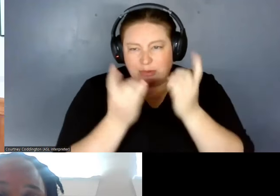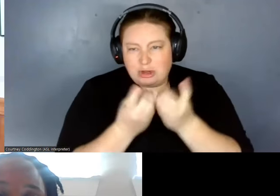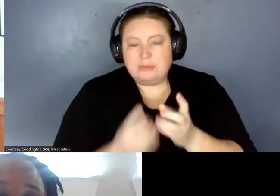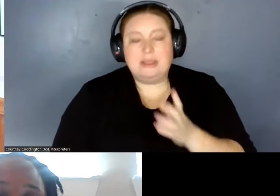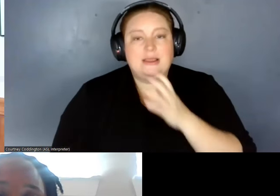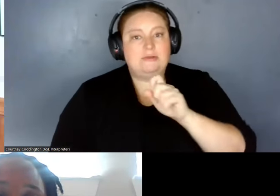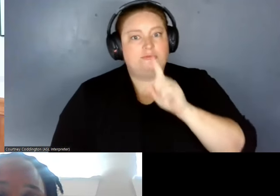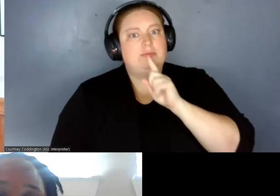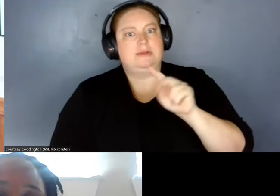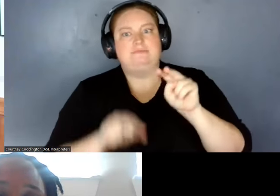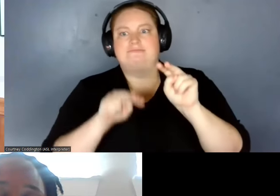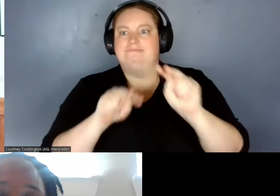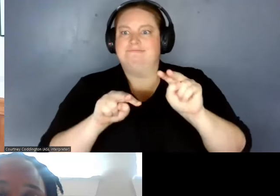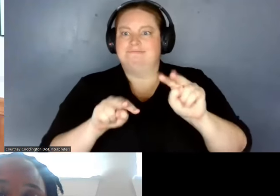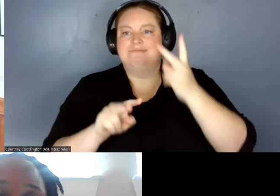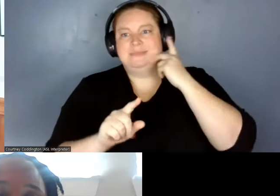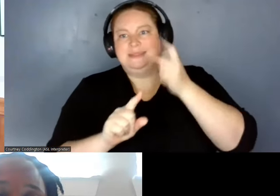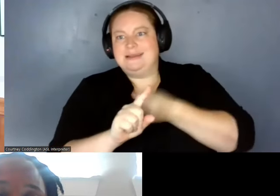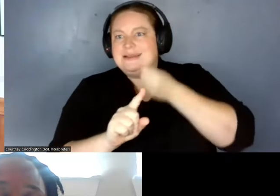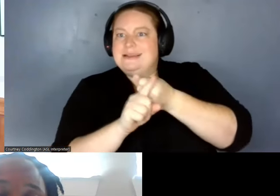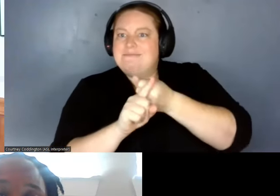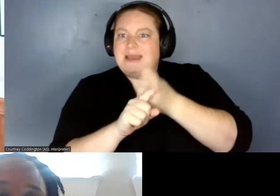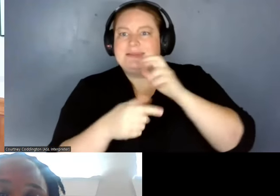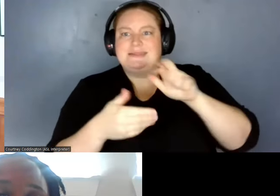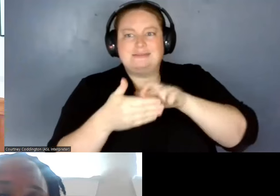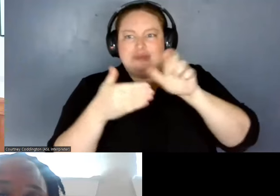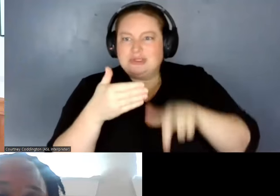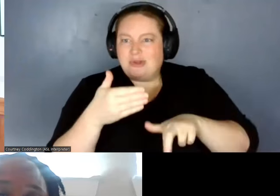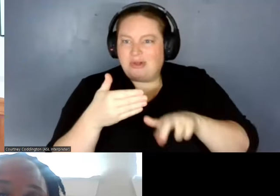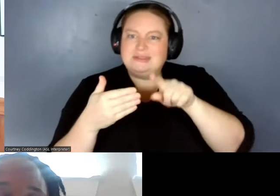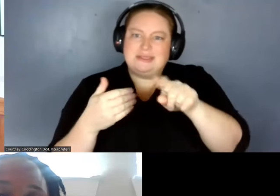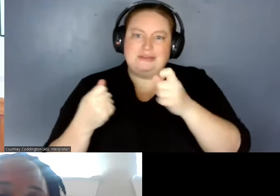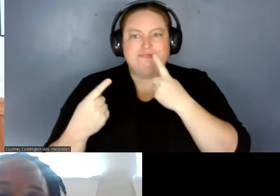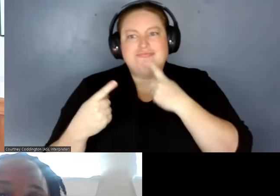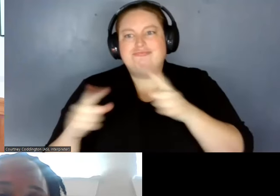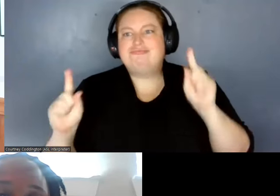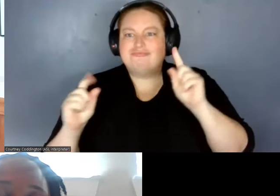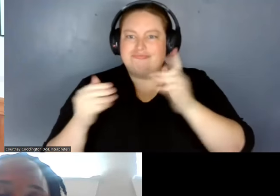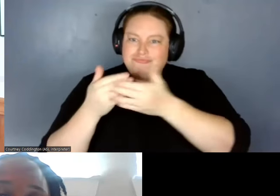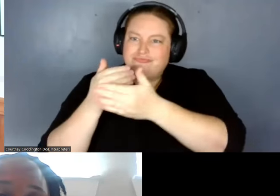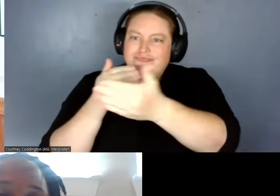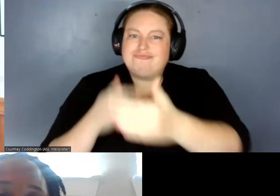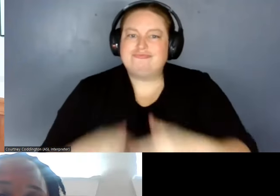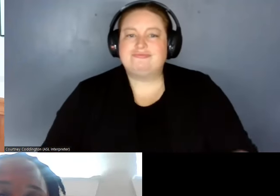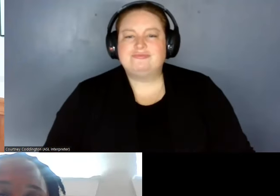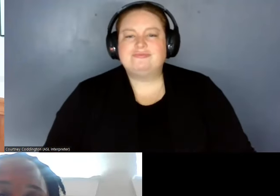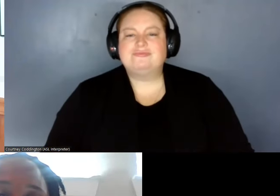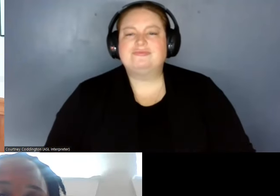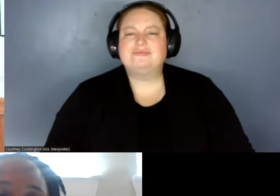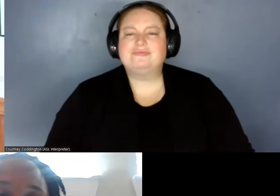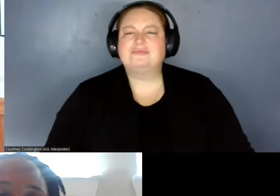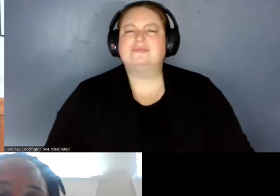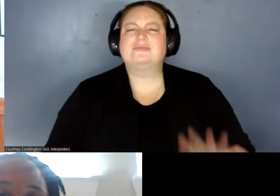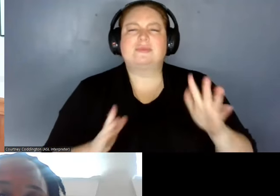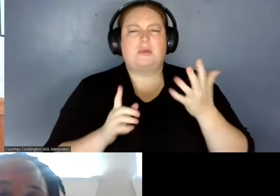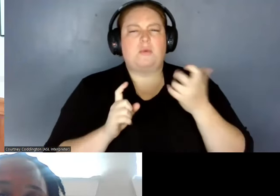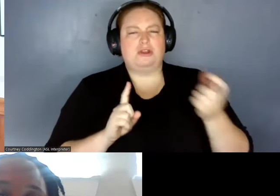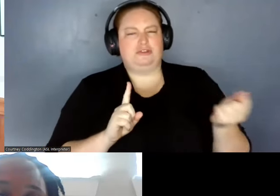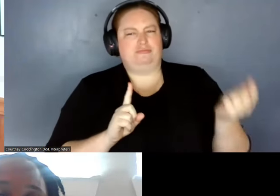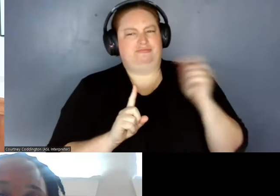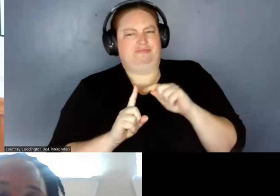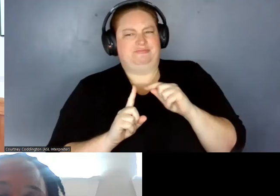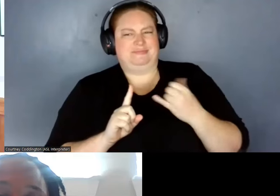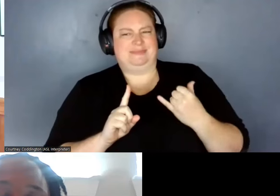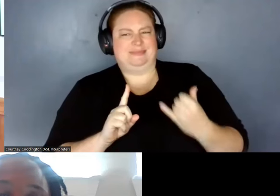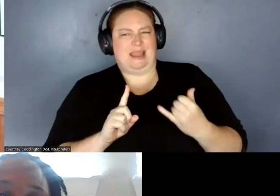look forward to seeing the impact and results that you're able to have in the road ahead. But I wanted to circle back now to